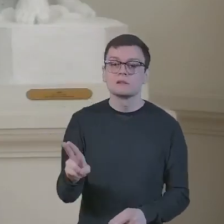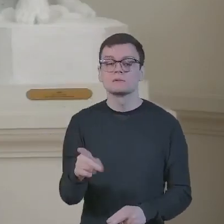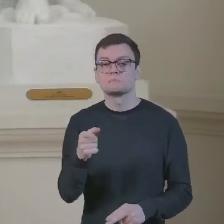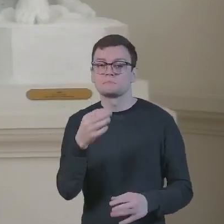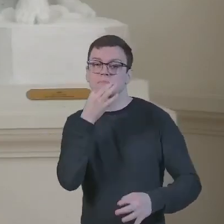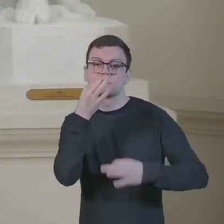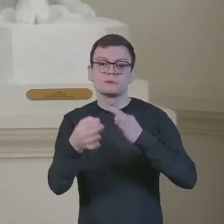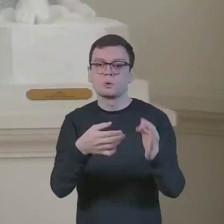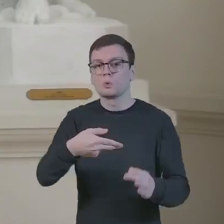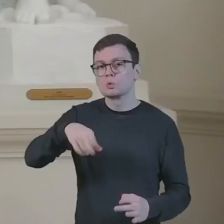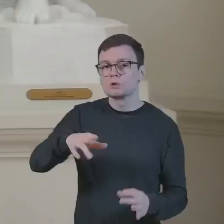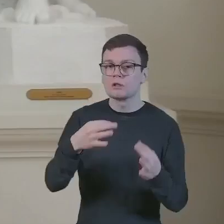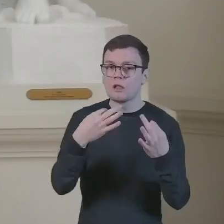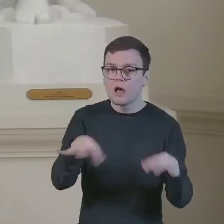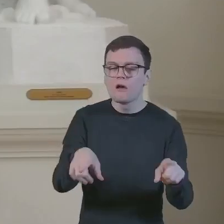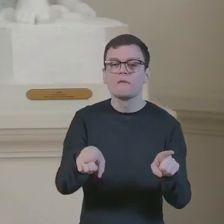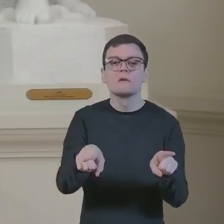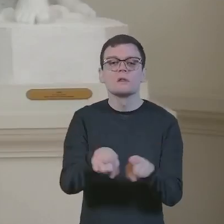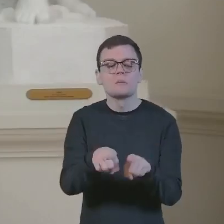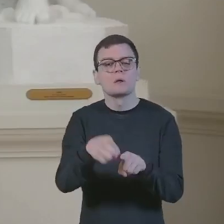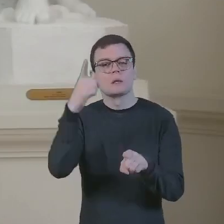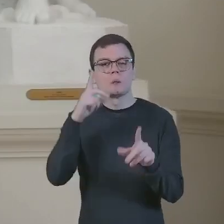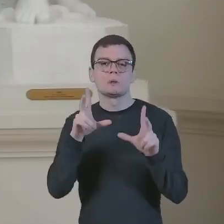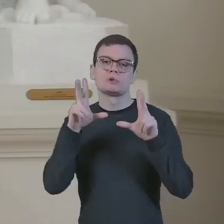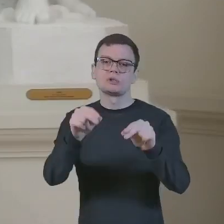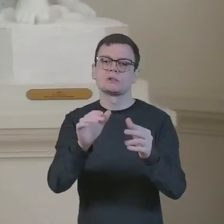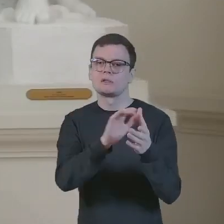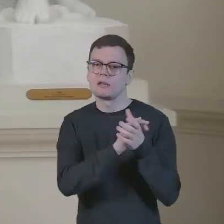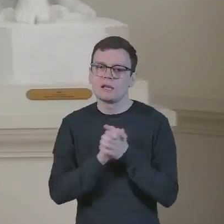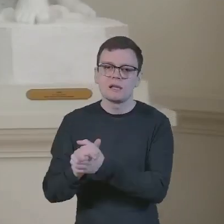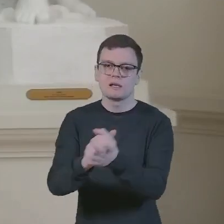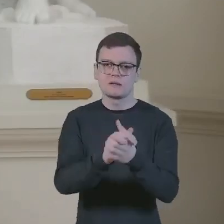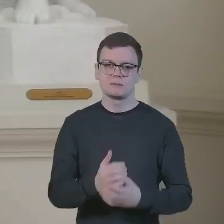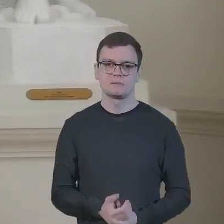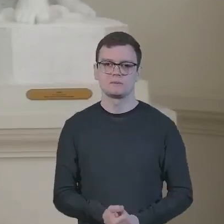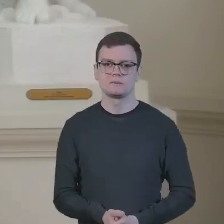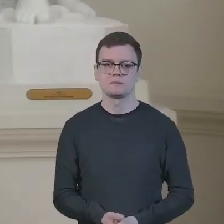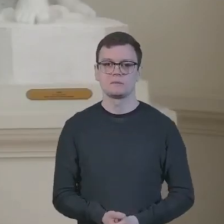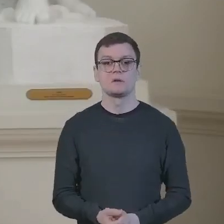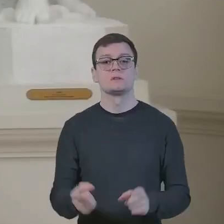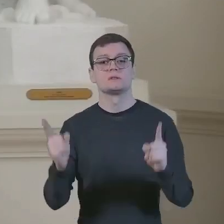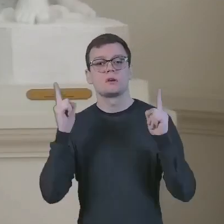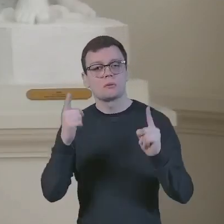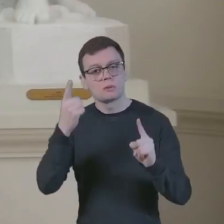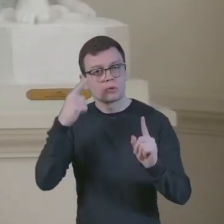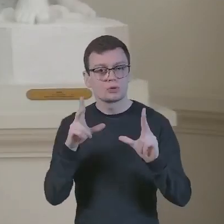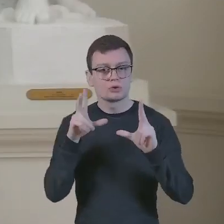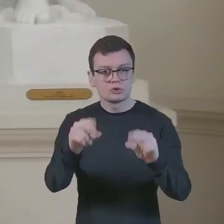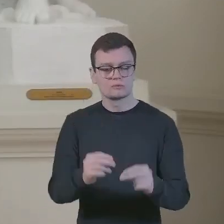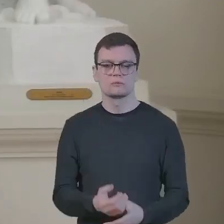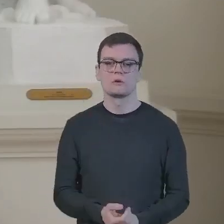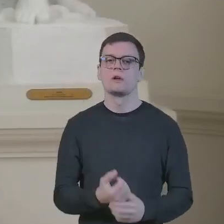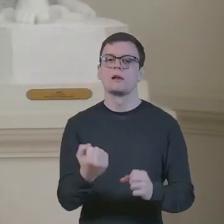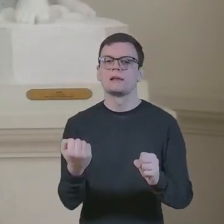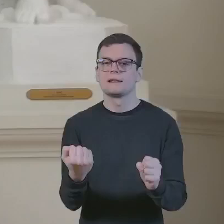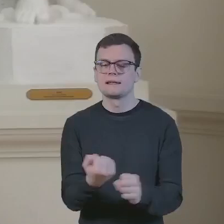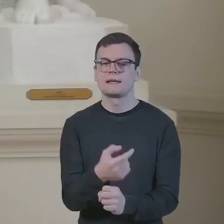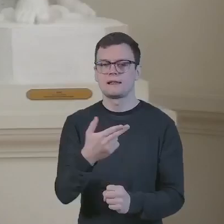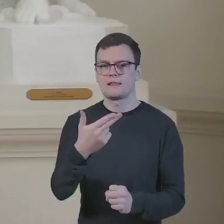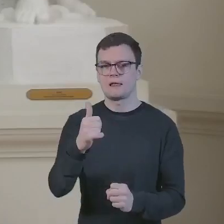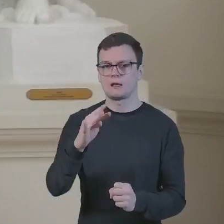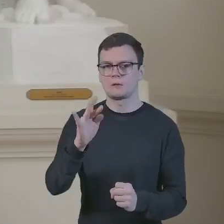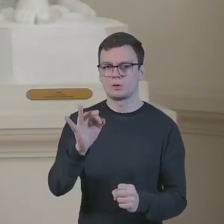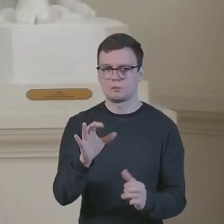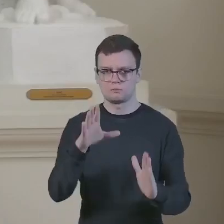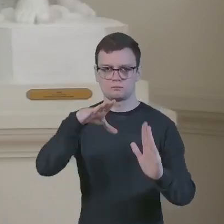peace and security deserve to be in NATO, and their membership aspirations should be supported. Moreover,